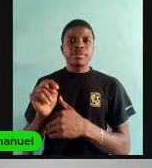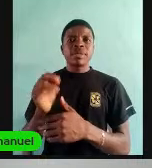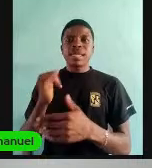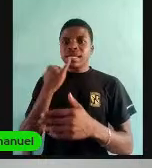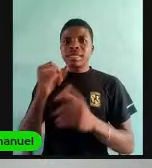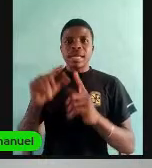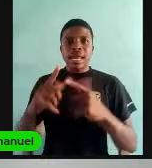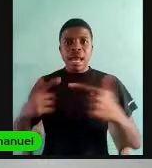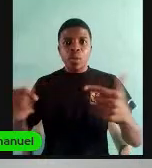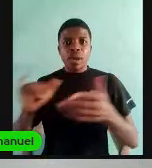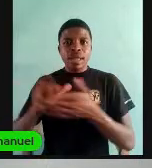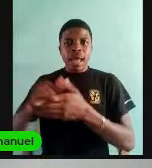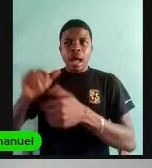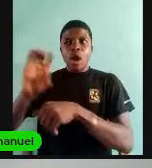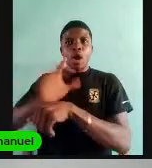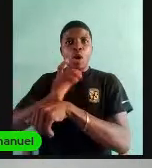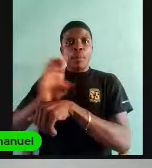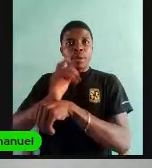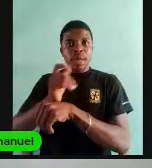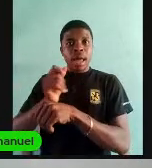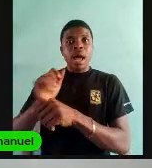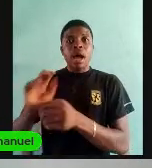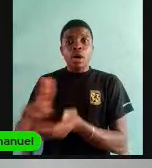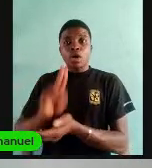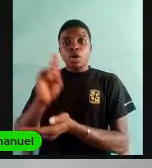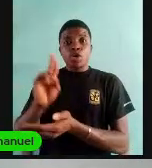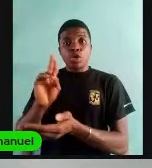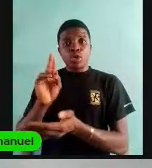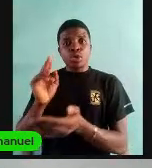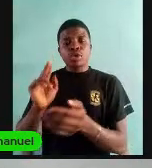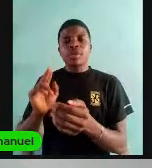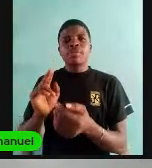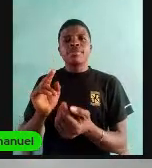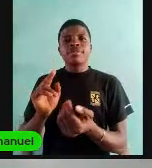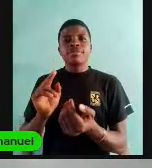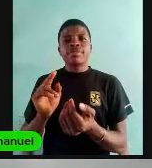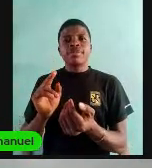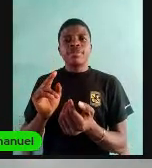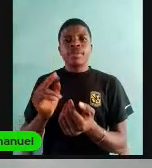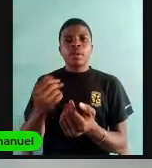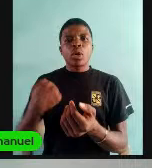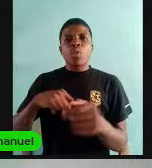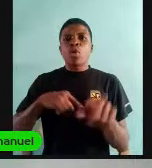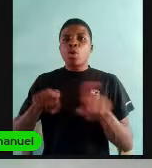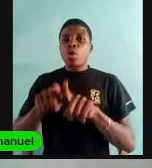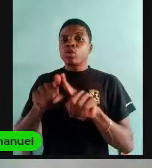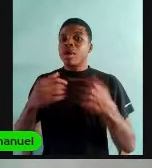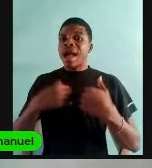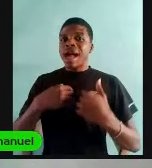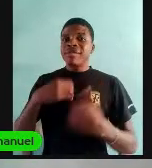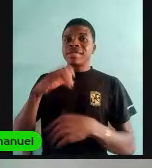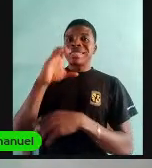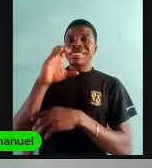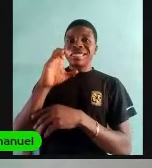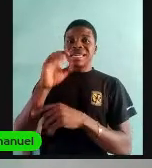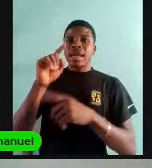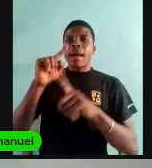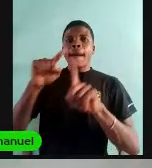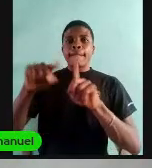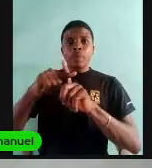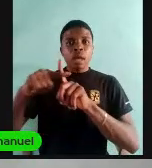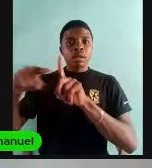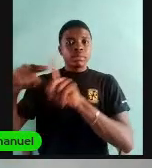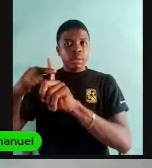ML5.js, machine learning. So and also today there is C++ also too, which is very very good for machine learning. So